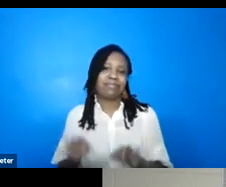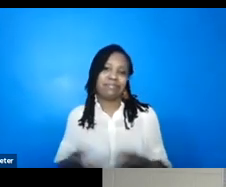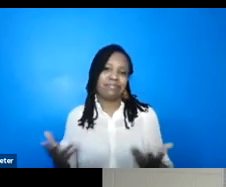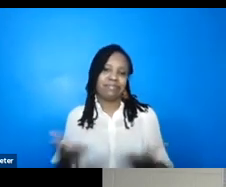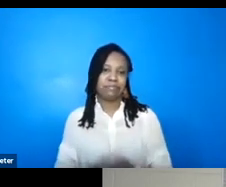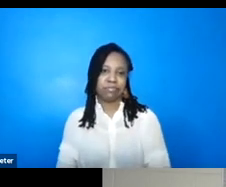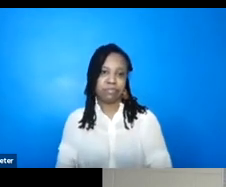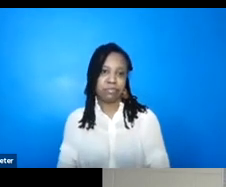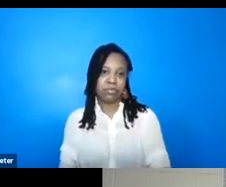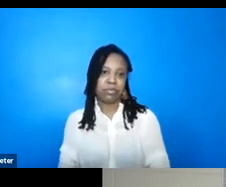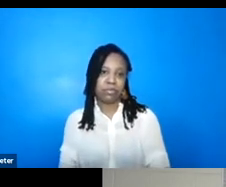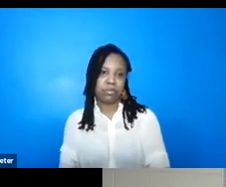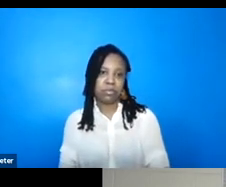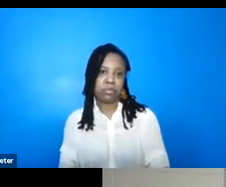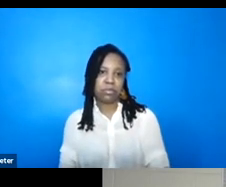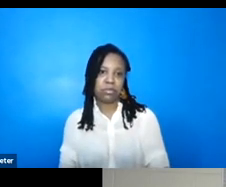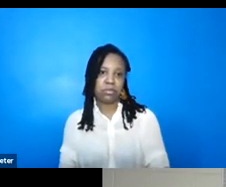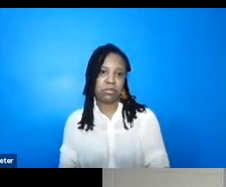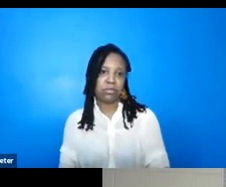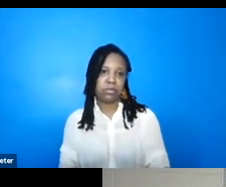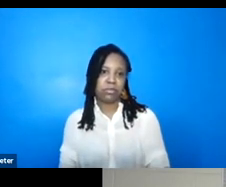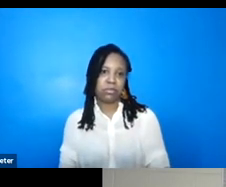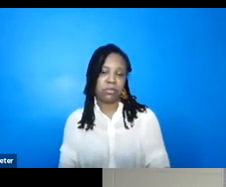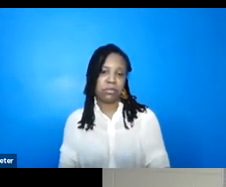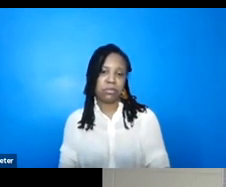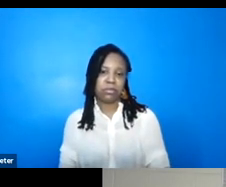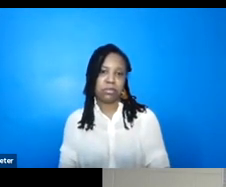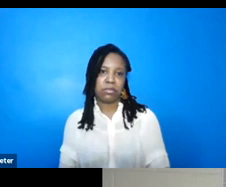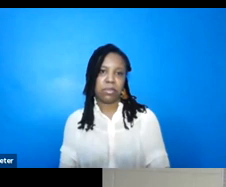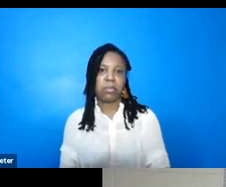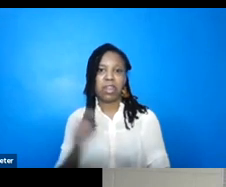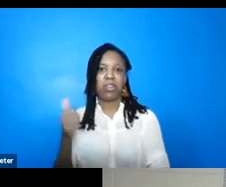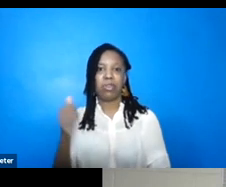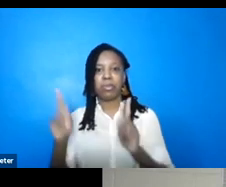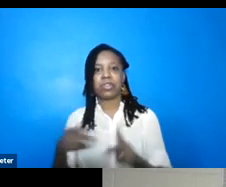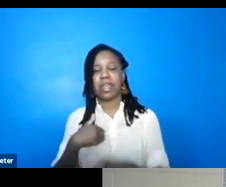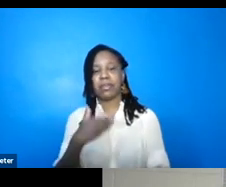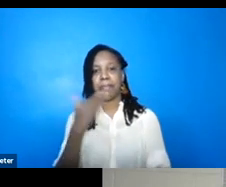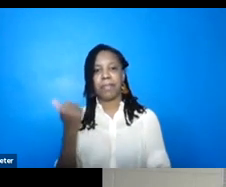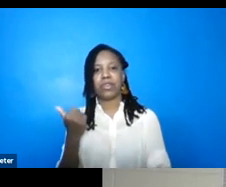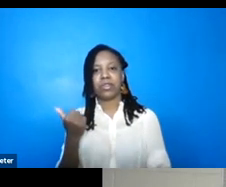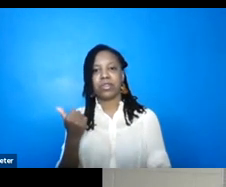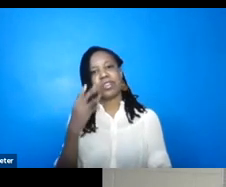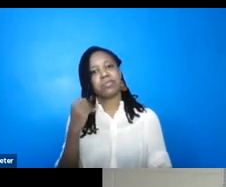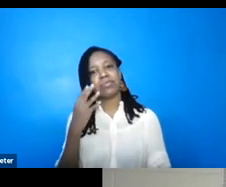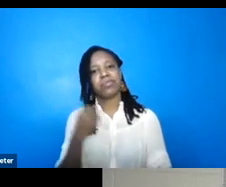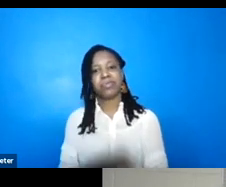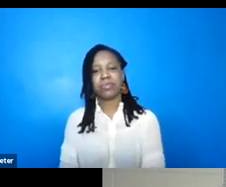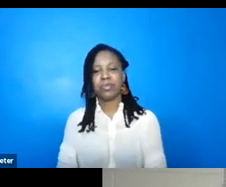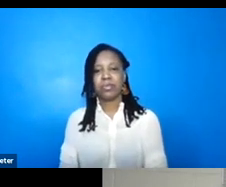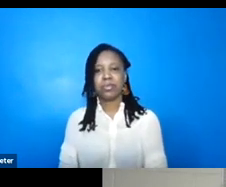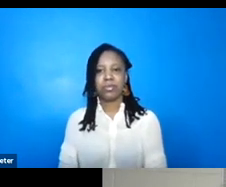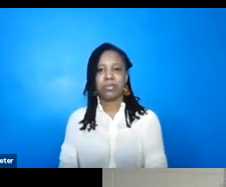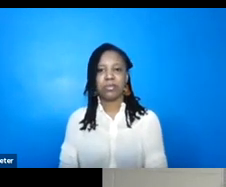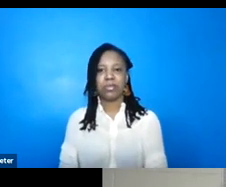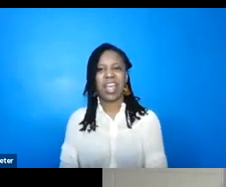It sounds like one of the group members has had better experience. Yeah, it looks like at least some of our audience members have used the man box